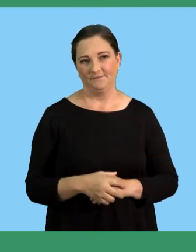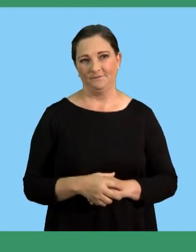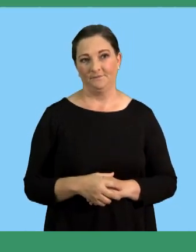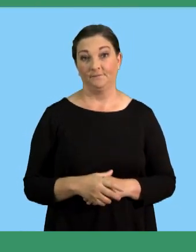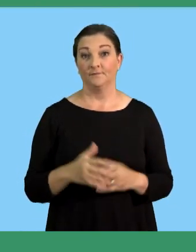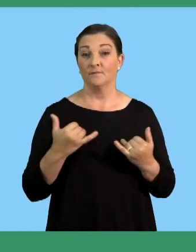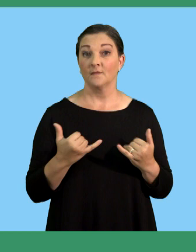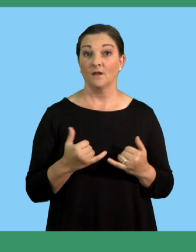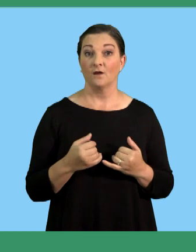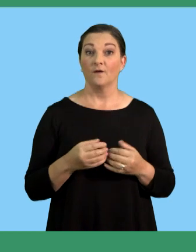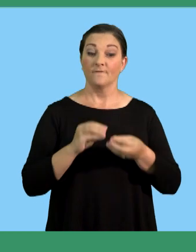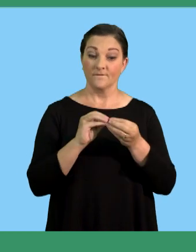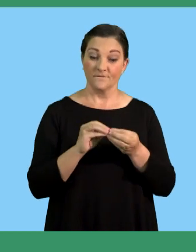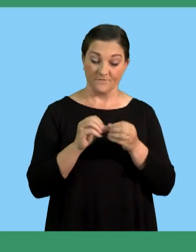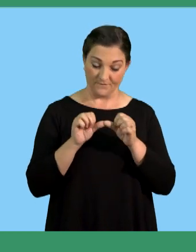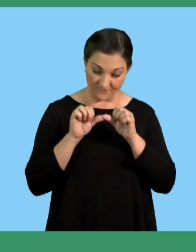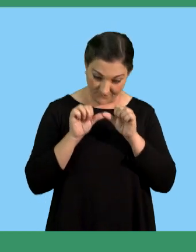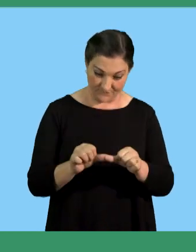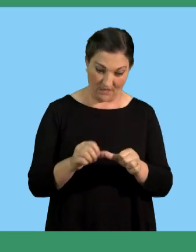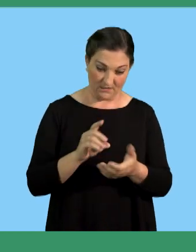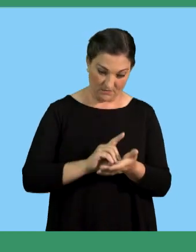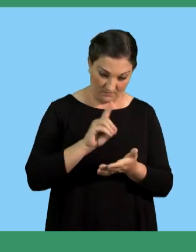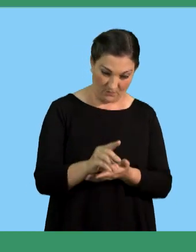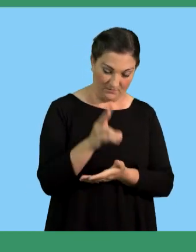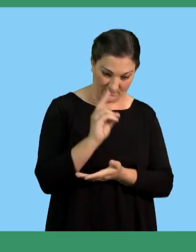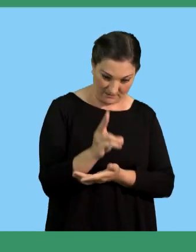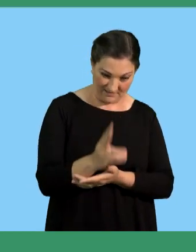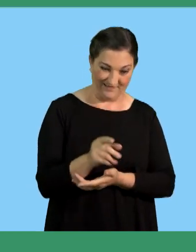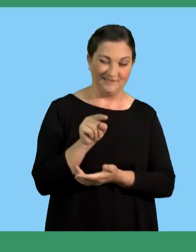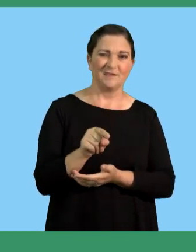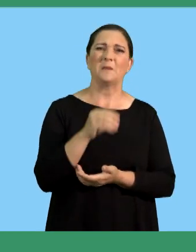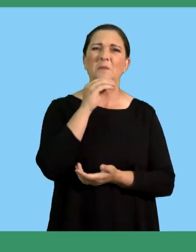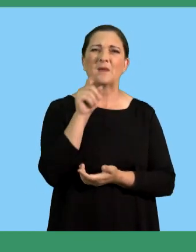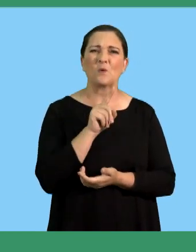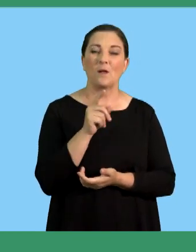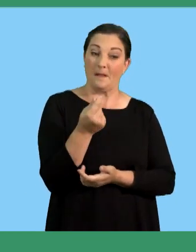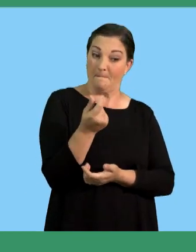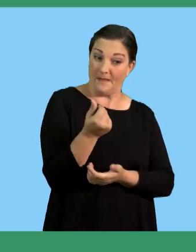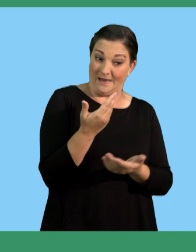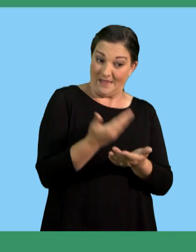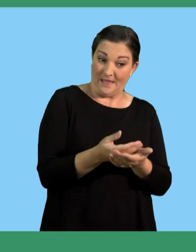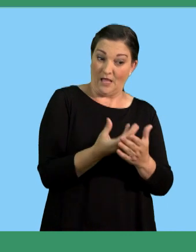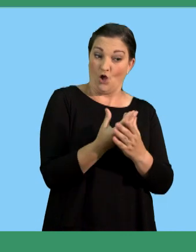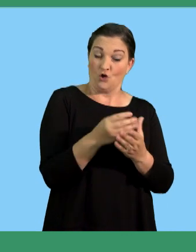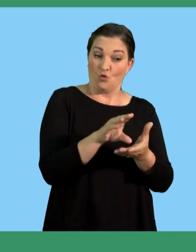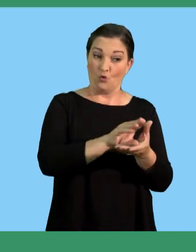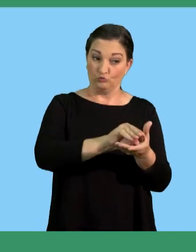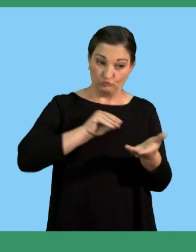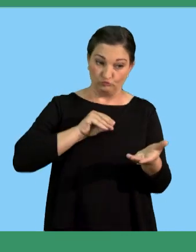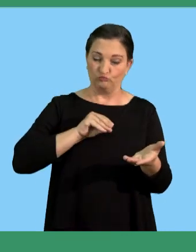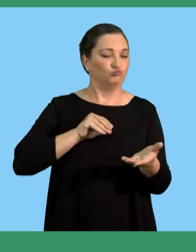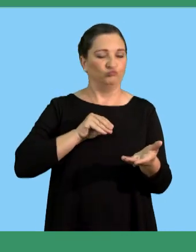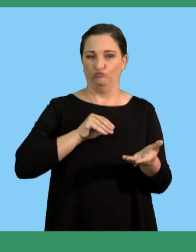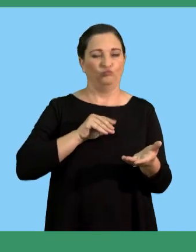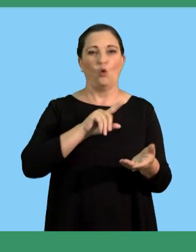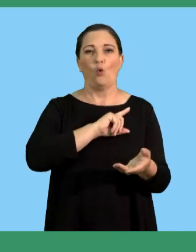Then, fixed deposit, again, to explain the meaning, refers to money that cannot be withdrawn or added during